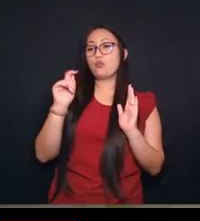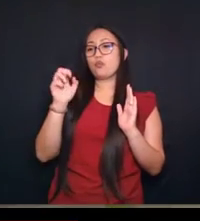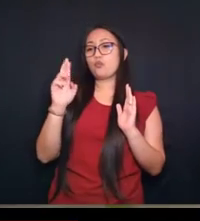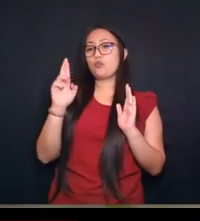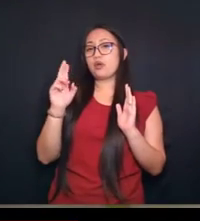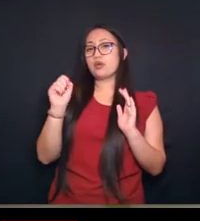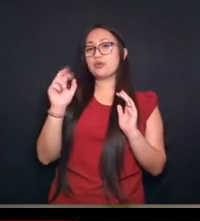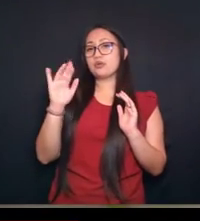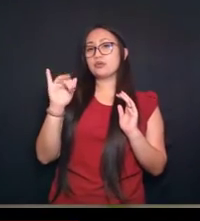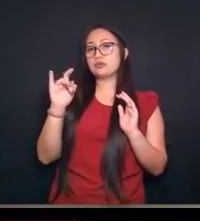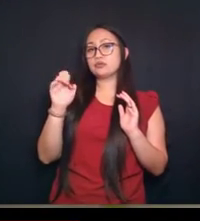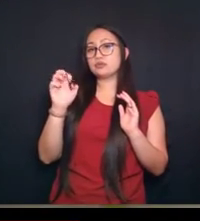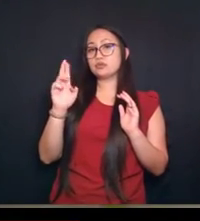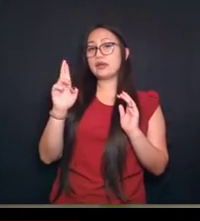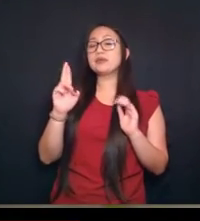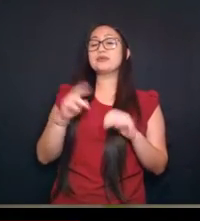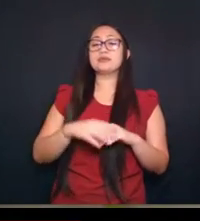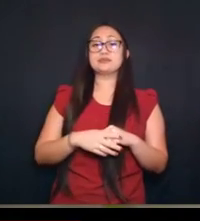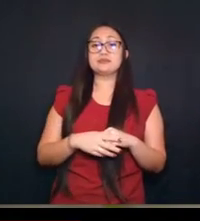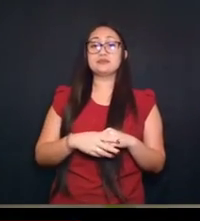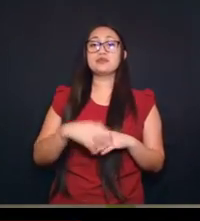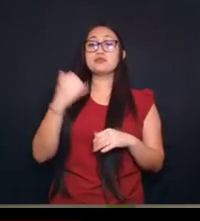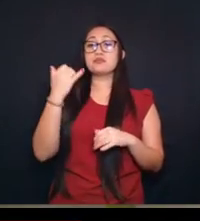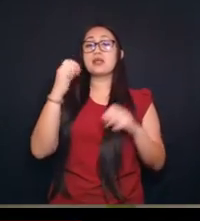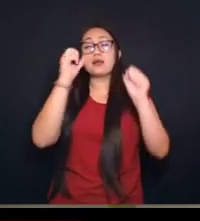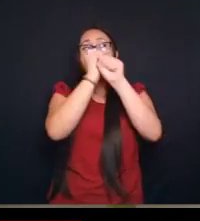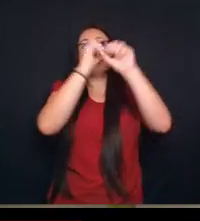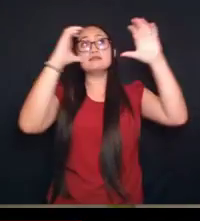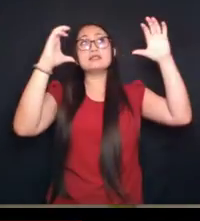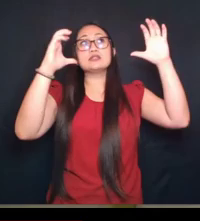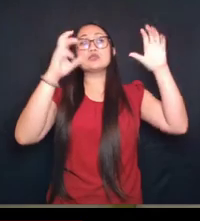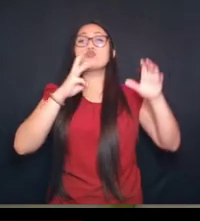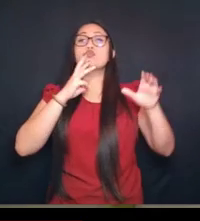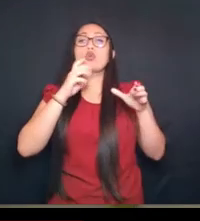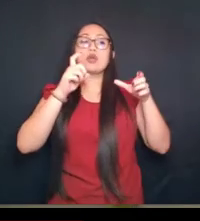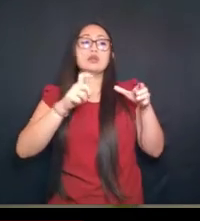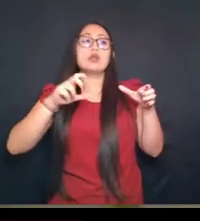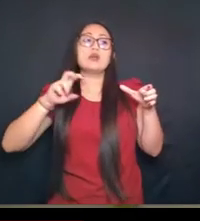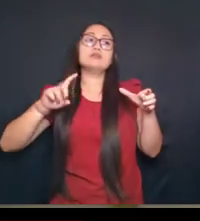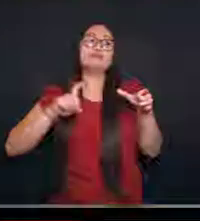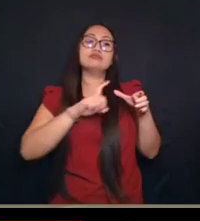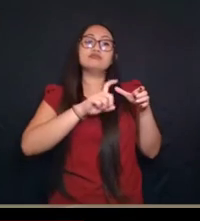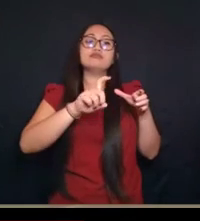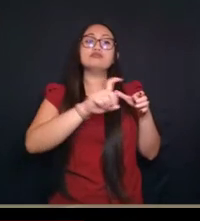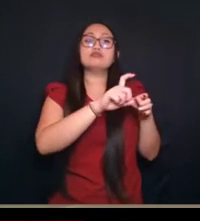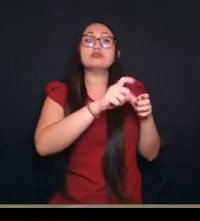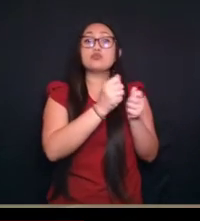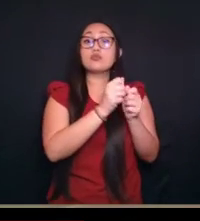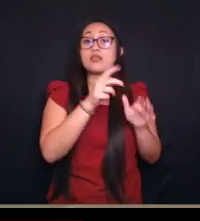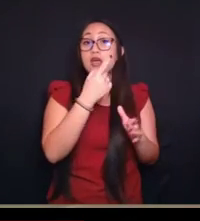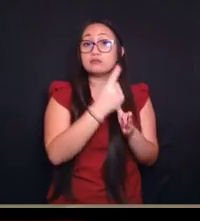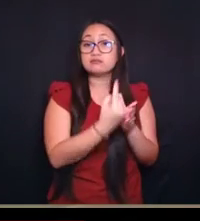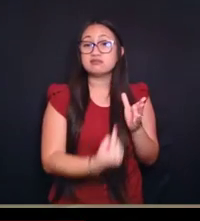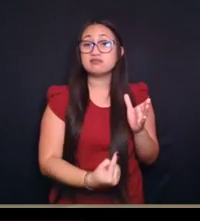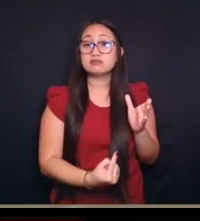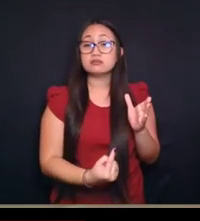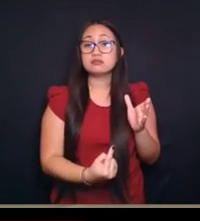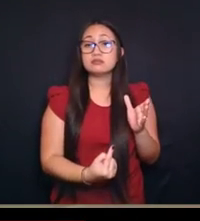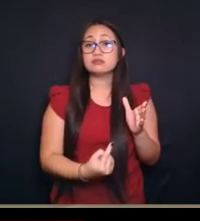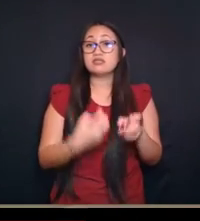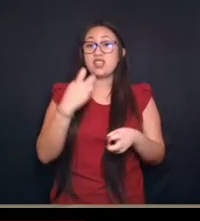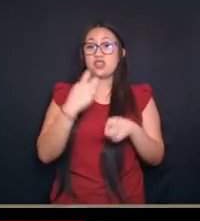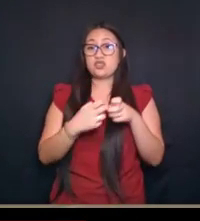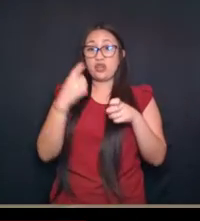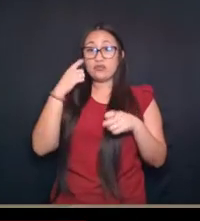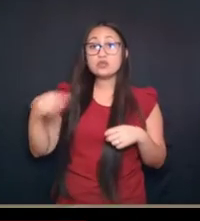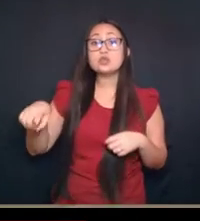striders. Imagine yourself zooming across the top of a pond or lake without sinking in. While this might be hard for you